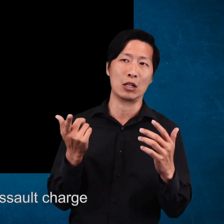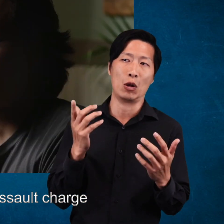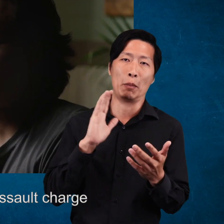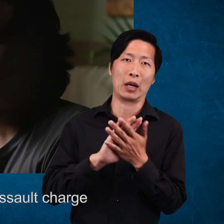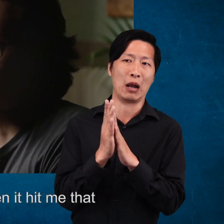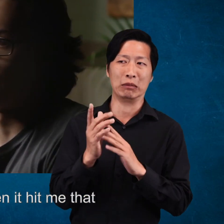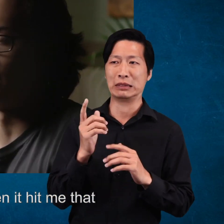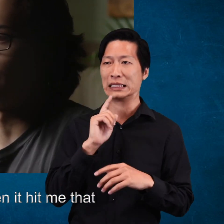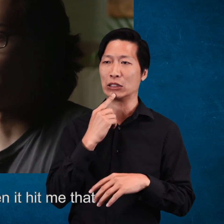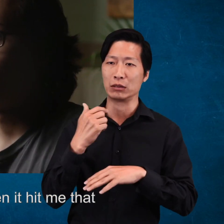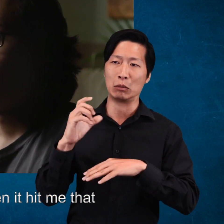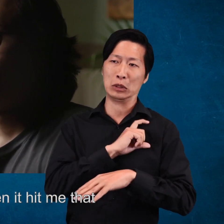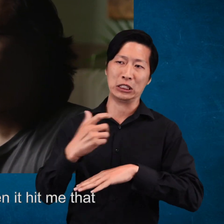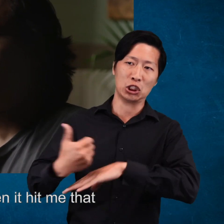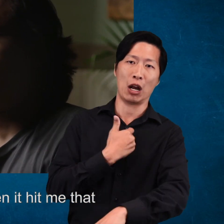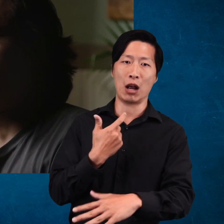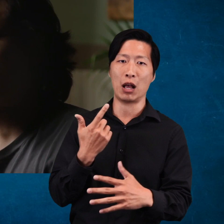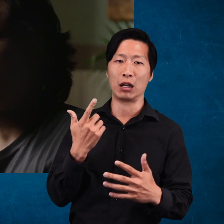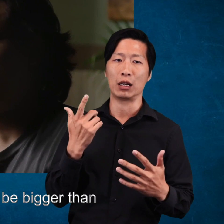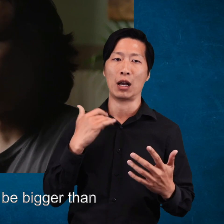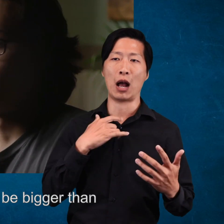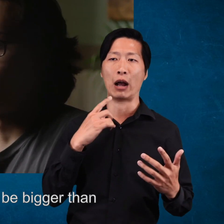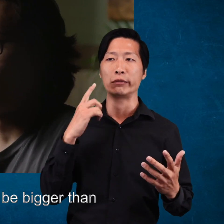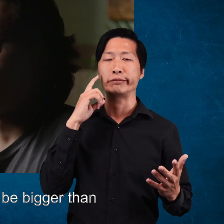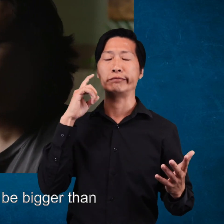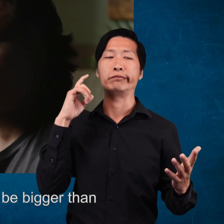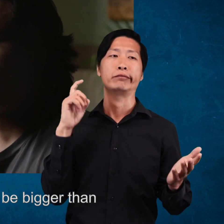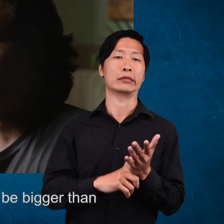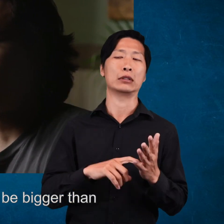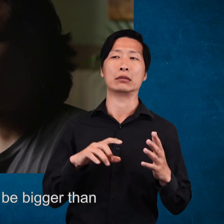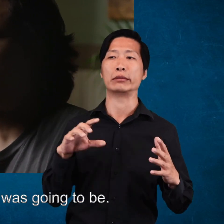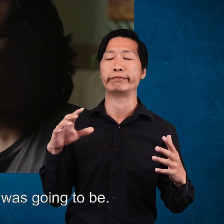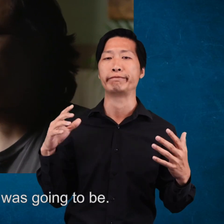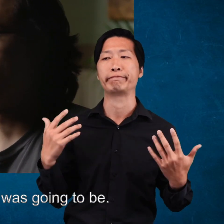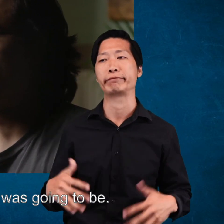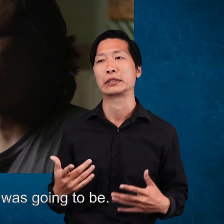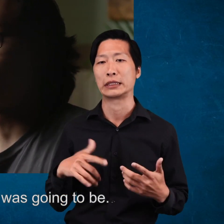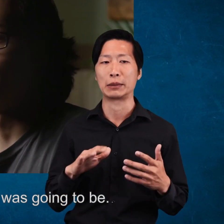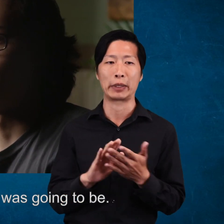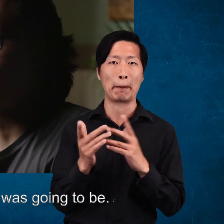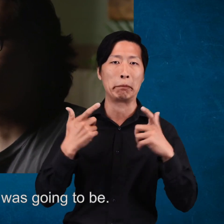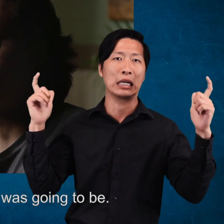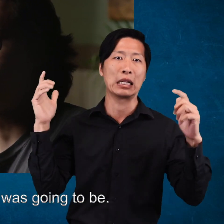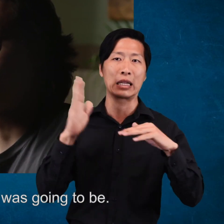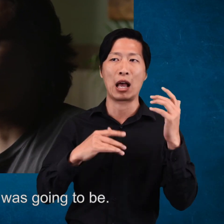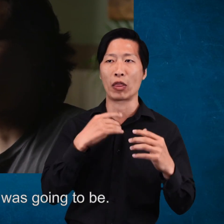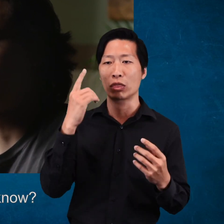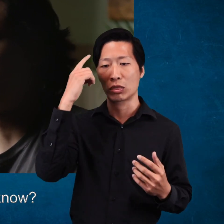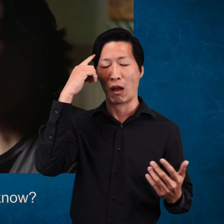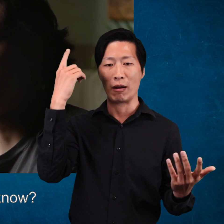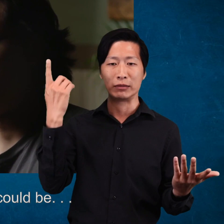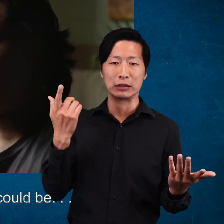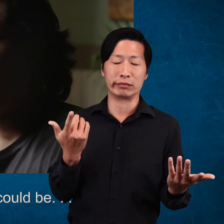charge. And that's when it hit me that this might be bigger than what I thought it was going to be, and